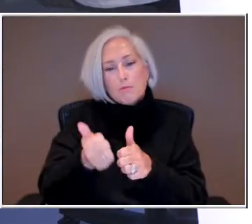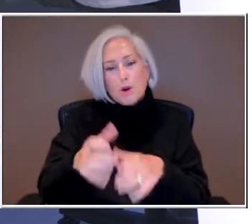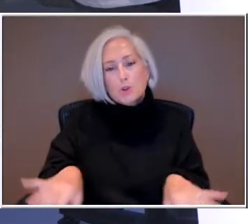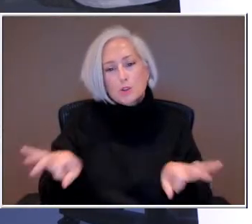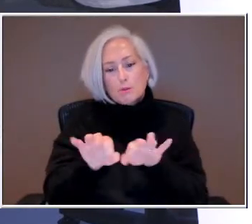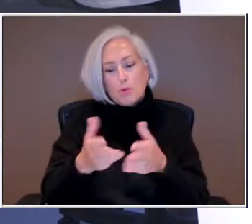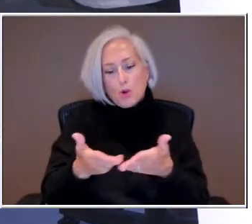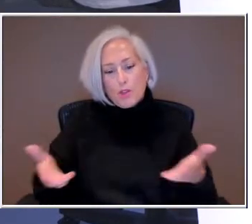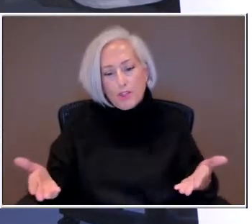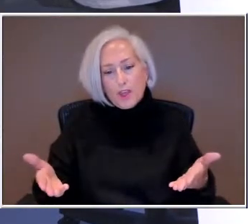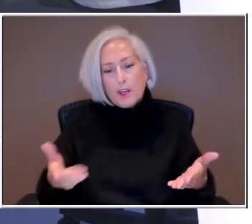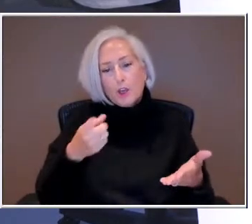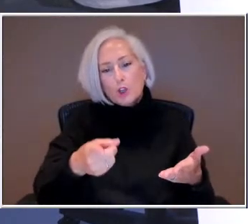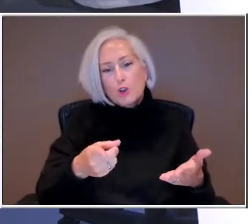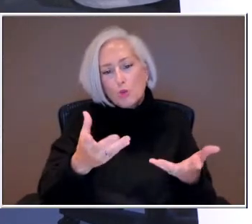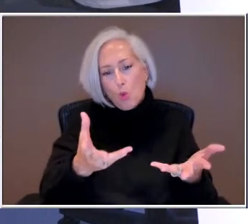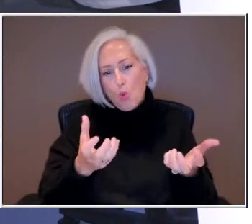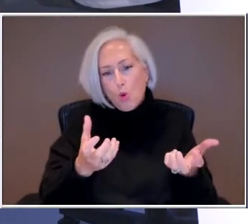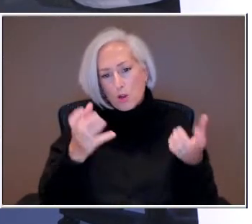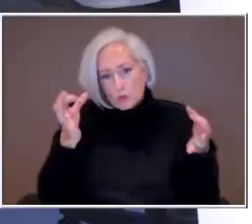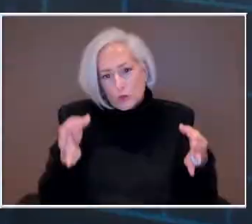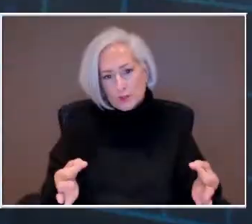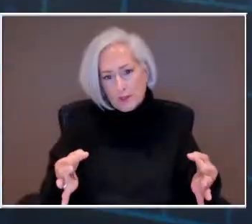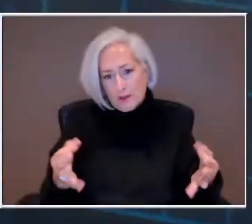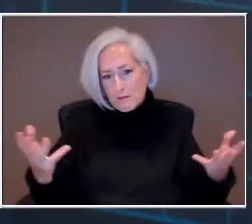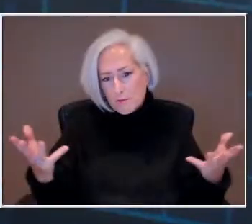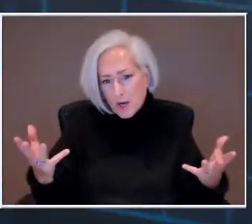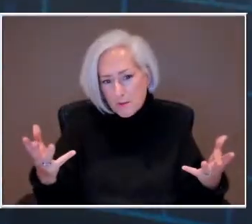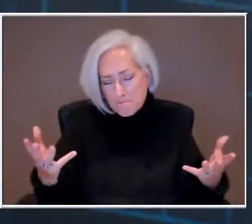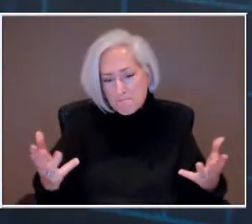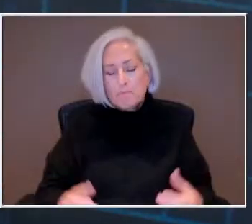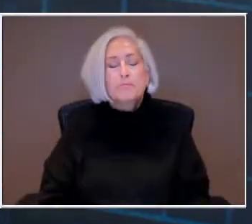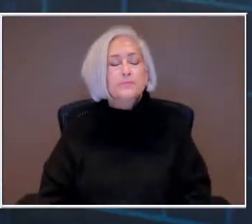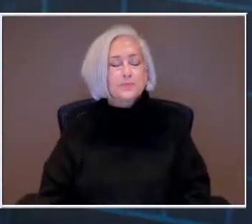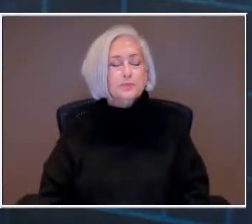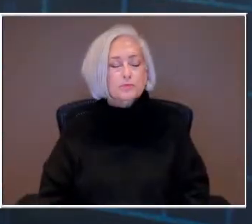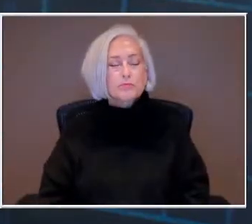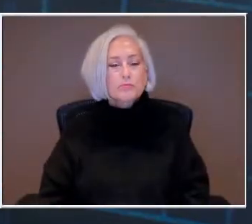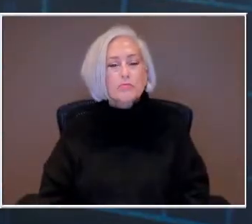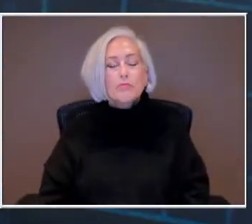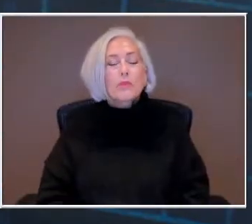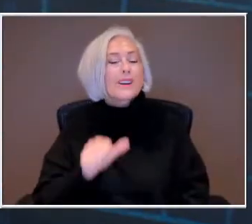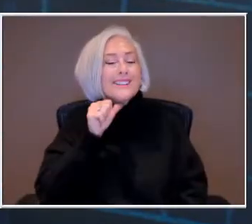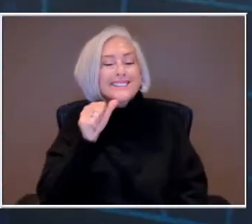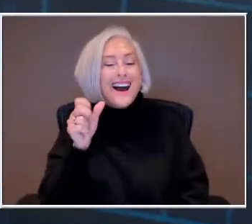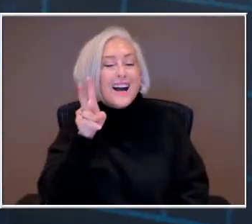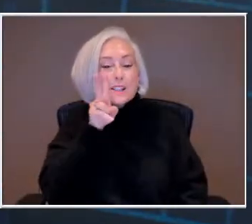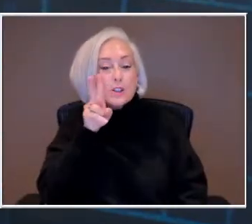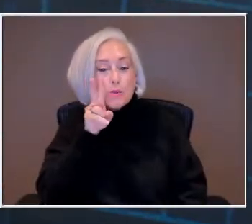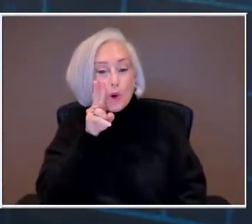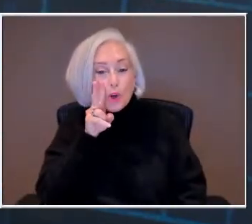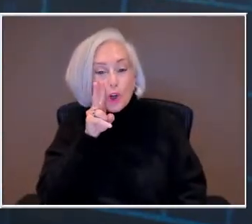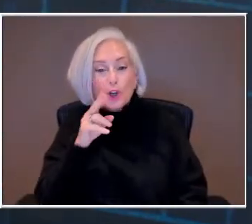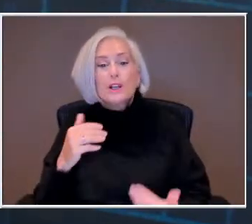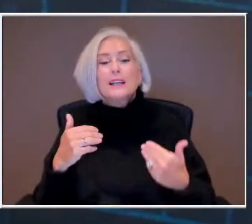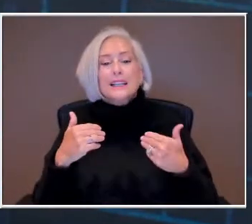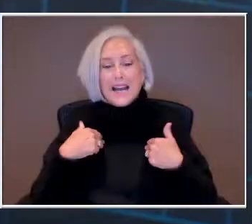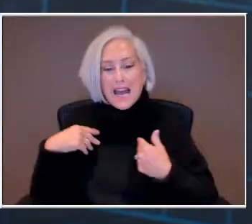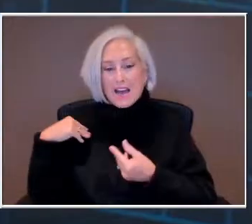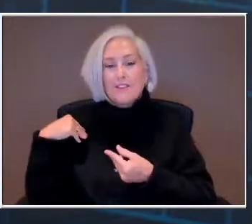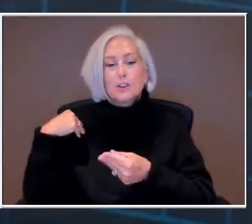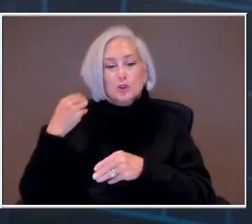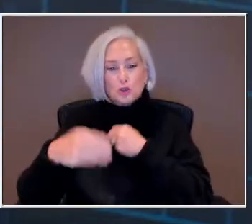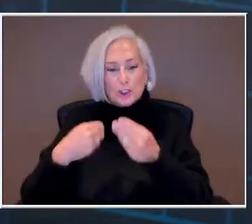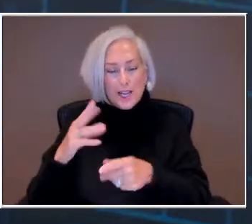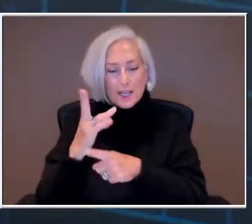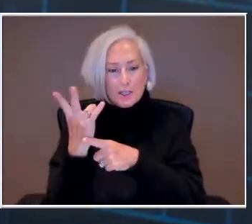to determine early on? Right, so just the non-smokers fortunately has this genetic mutation called EGFR along with